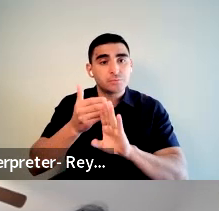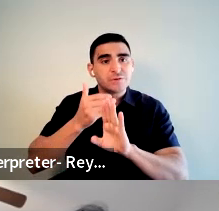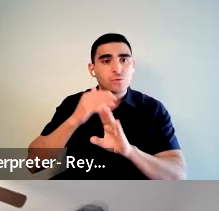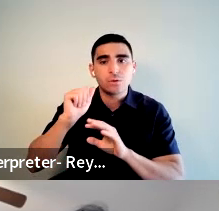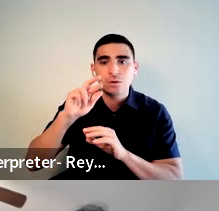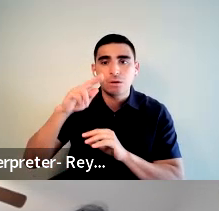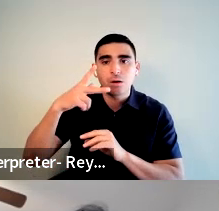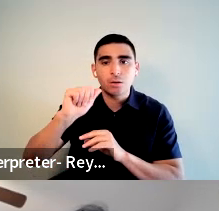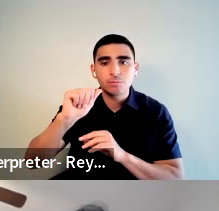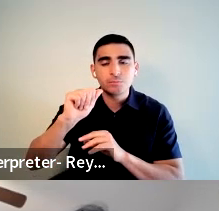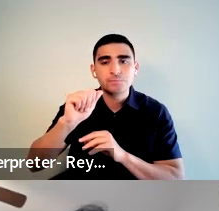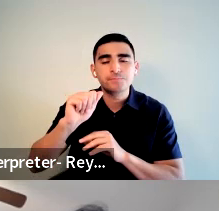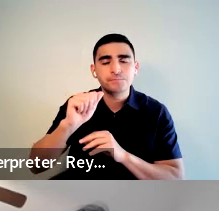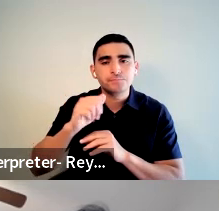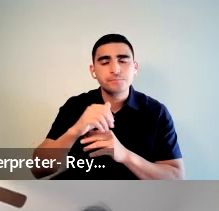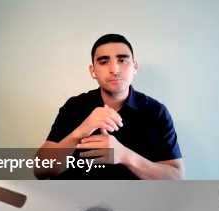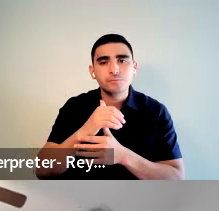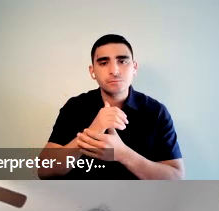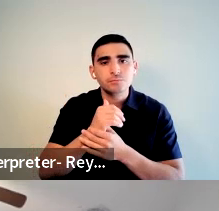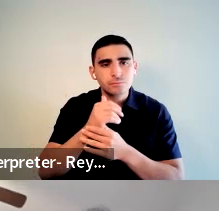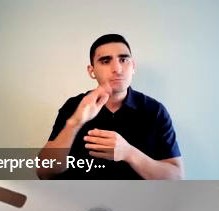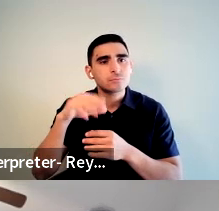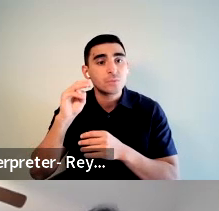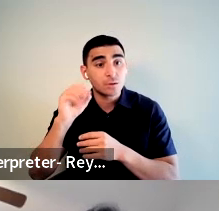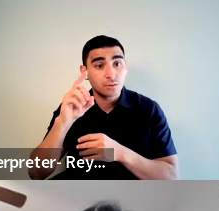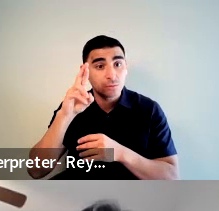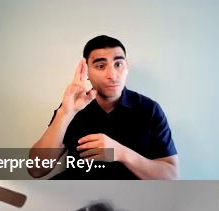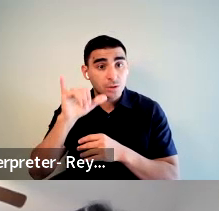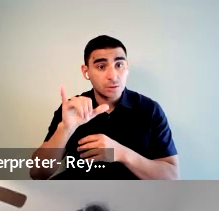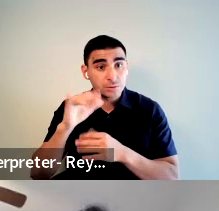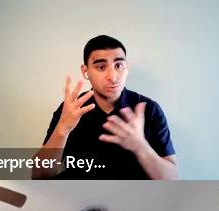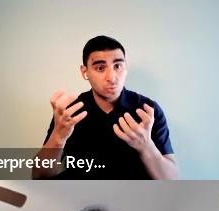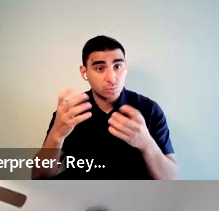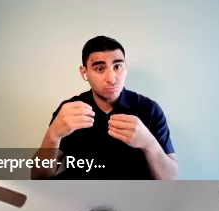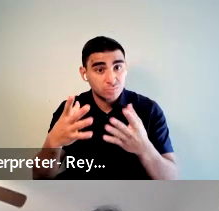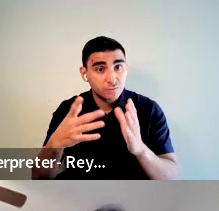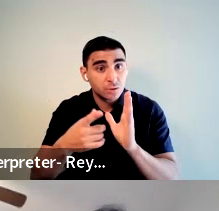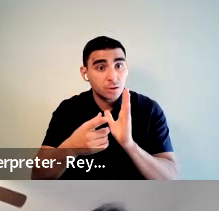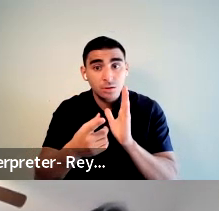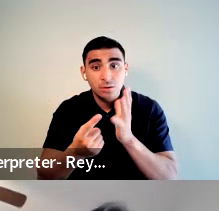that program. So Marcy, do you want to provide an overview